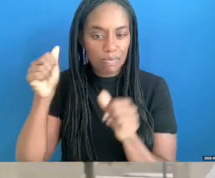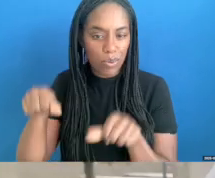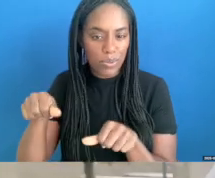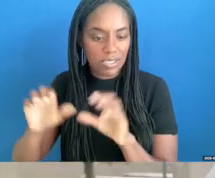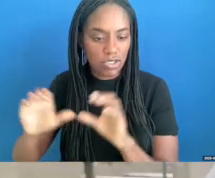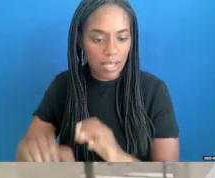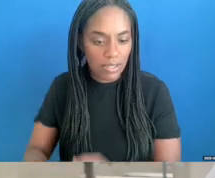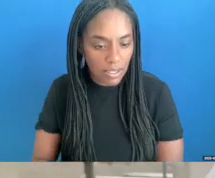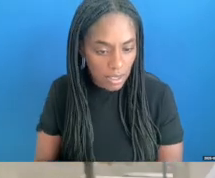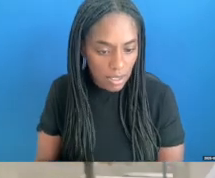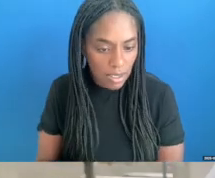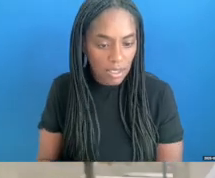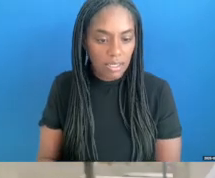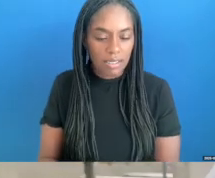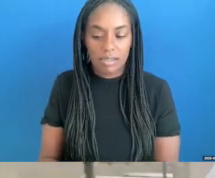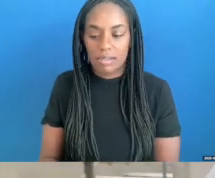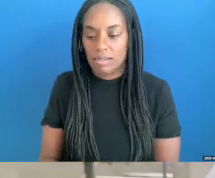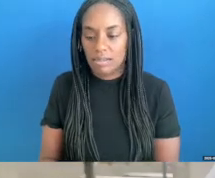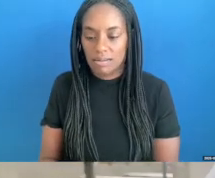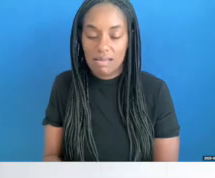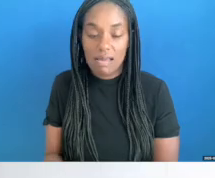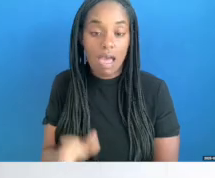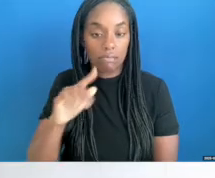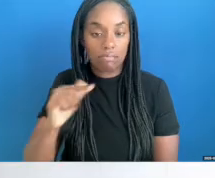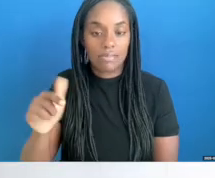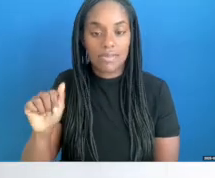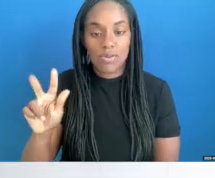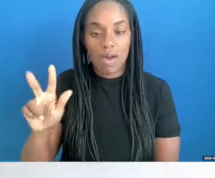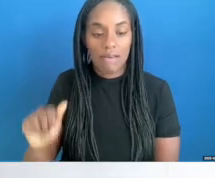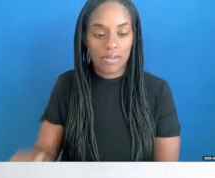we can go to the next slide and I'll hand things over to Ava.